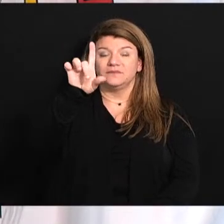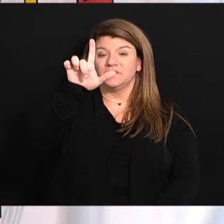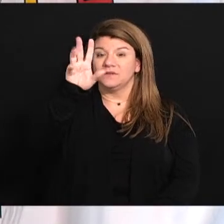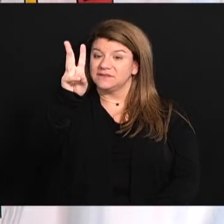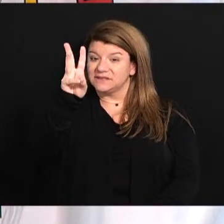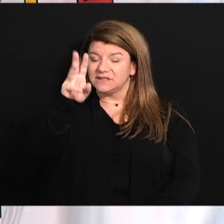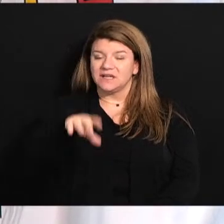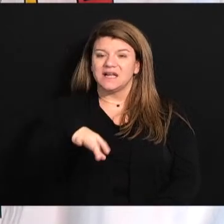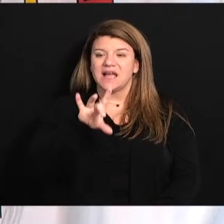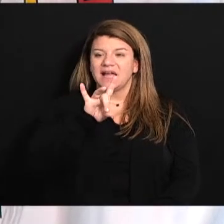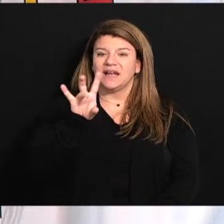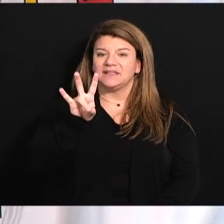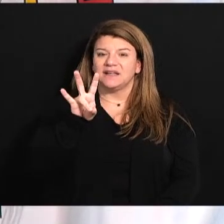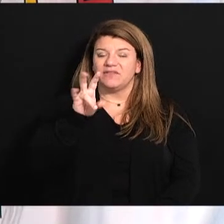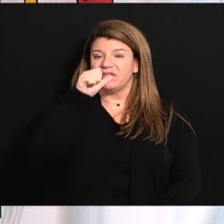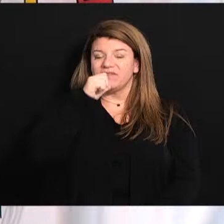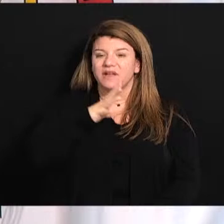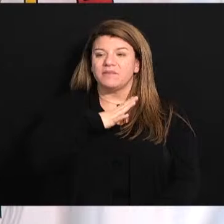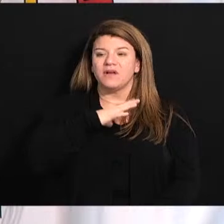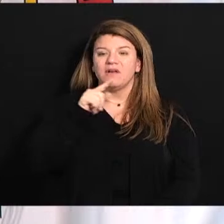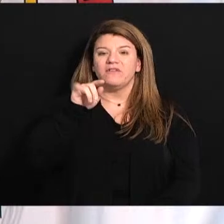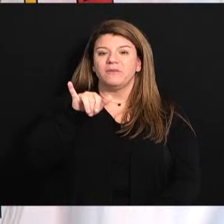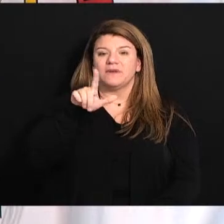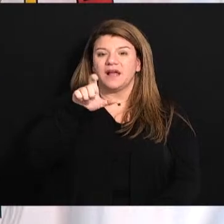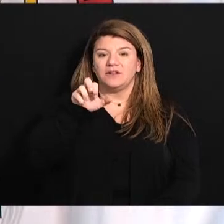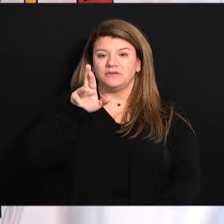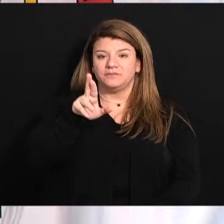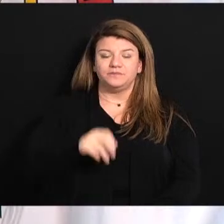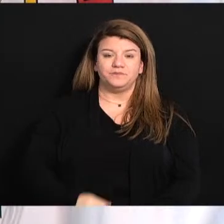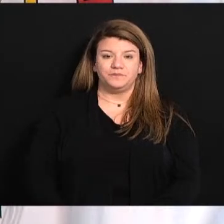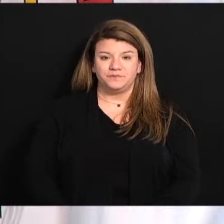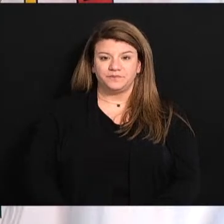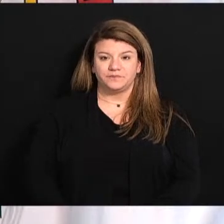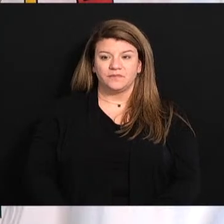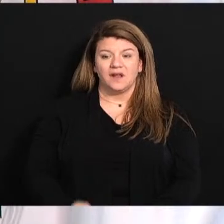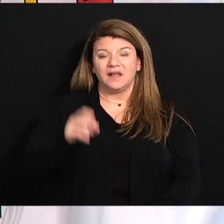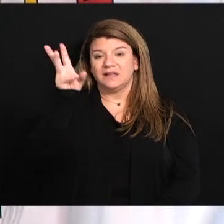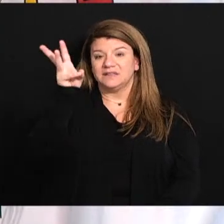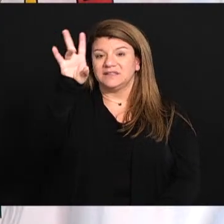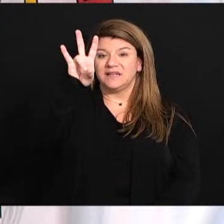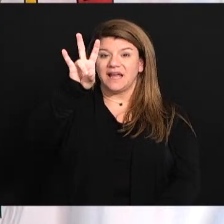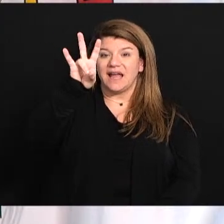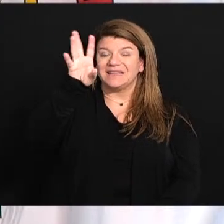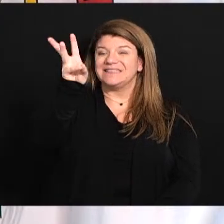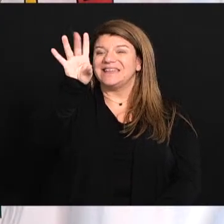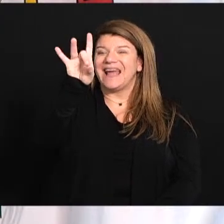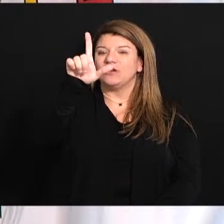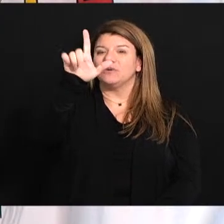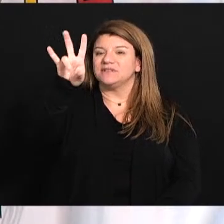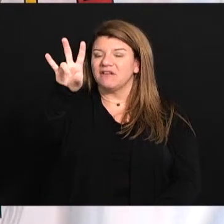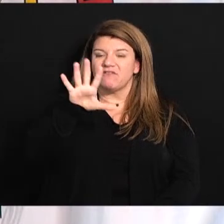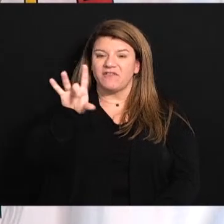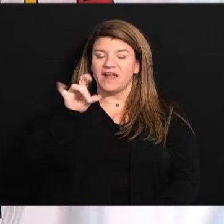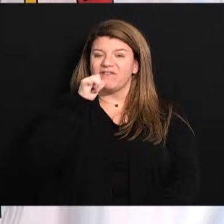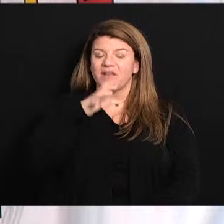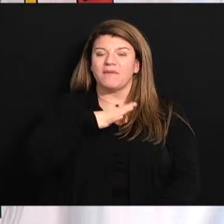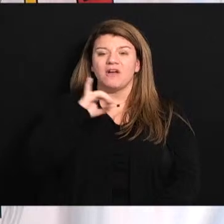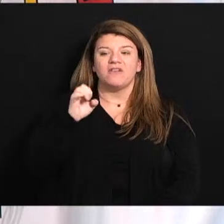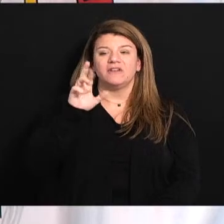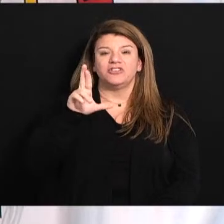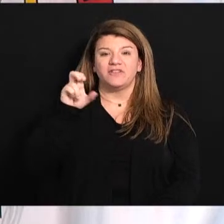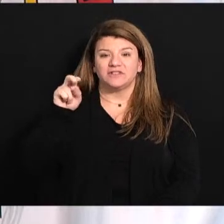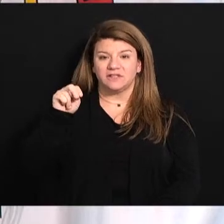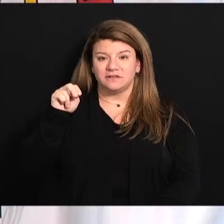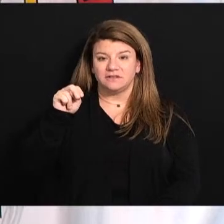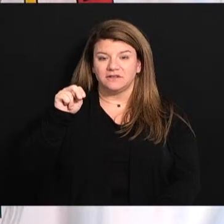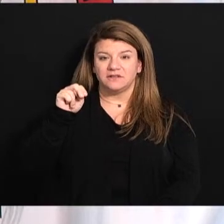6,826th death is an 87-year-old female from Tyler County. The 6,827th death, a 58-year-old female from Jefferson